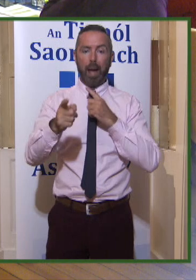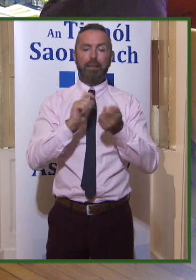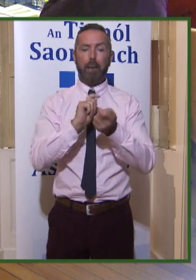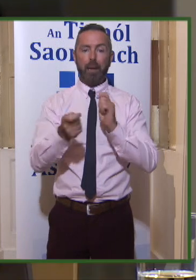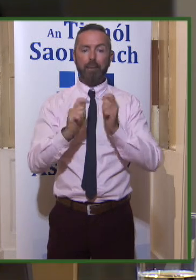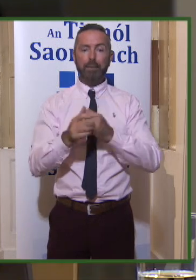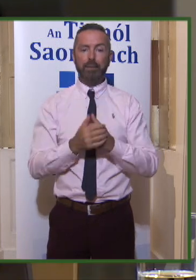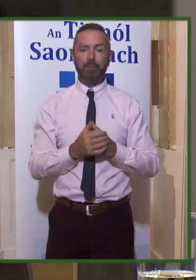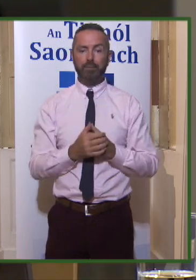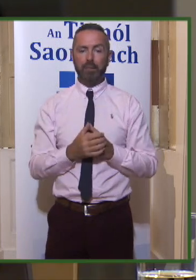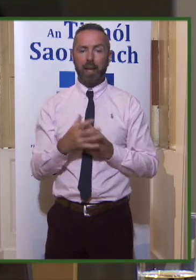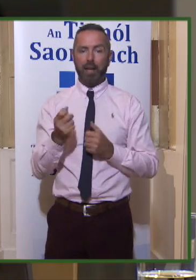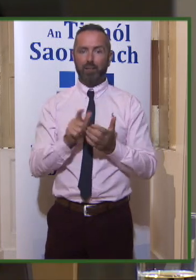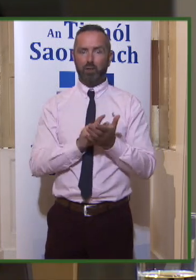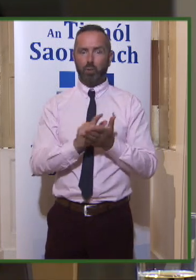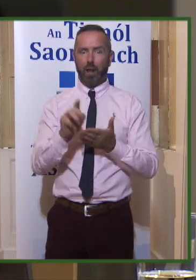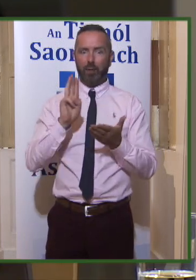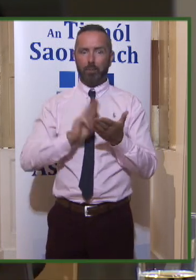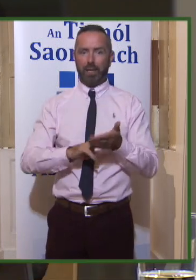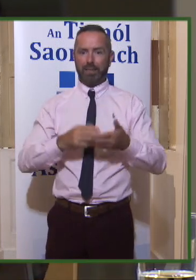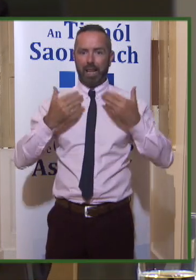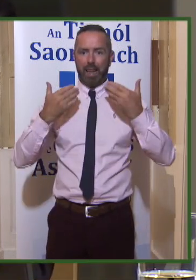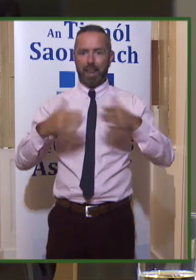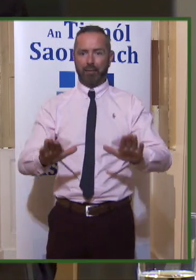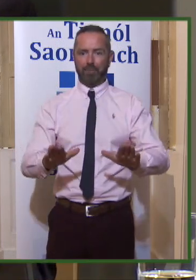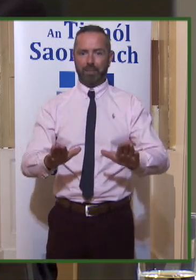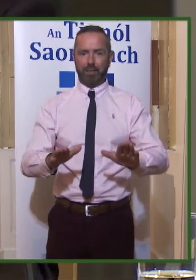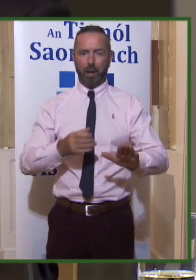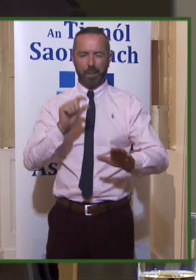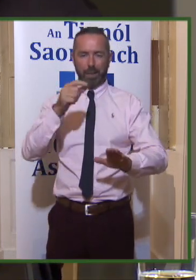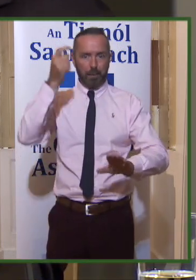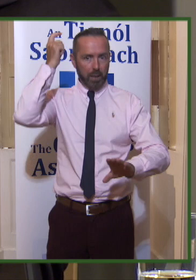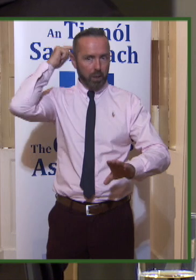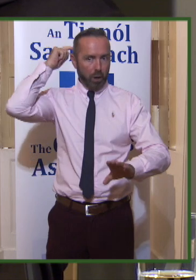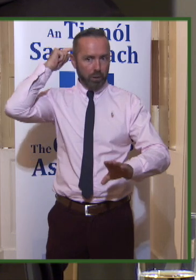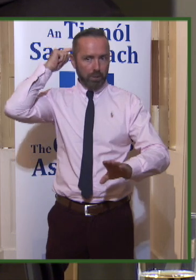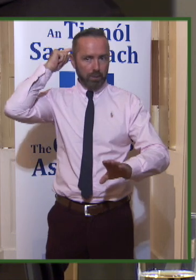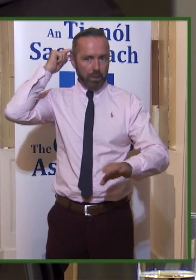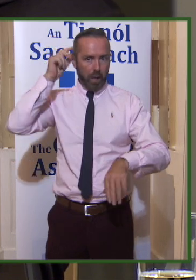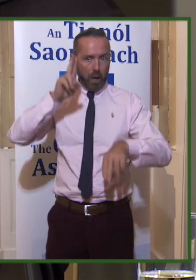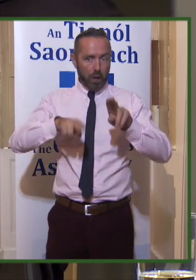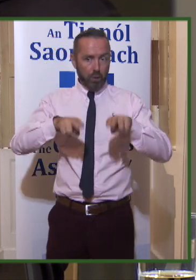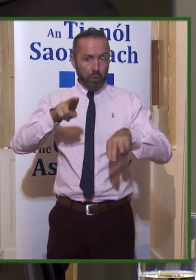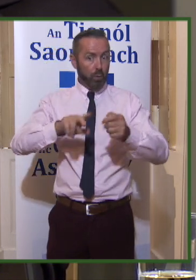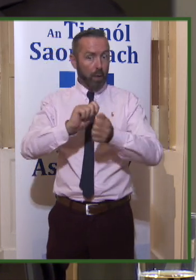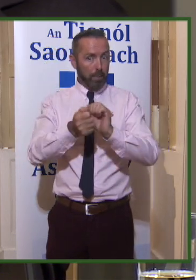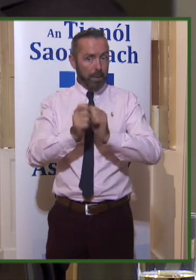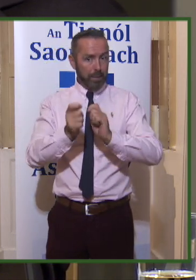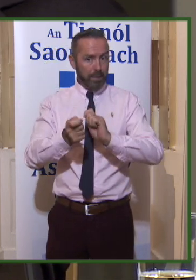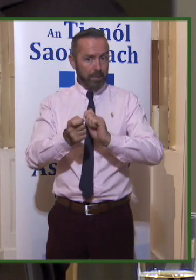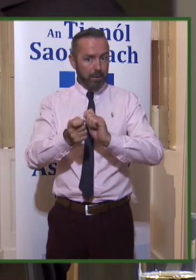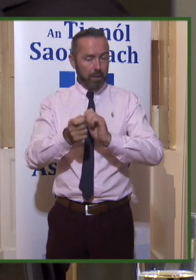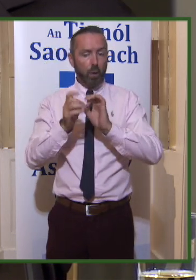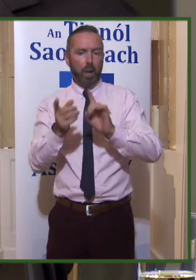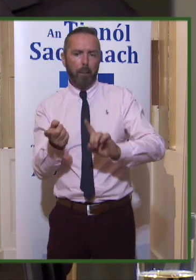got 12 minutes left, so I'm conscious now. So to comment from Dave, this is a new amendment. I'm going to go back to